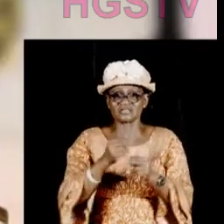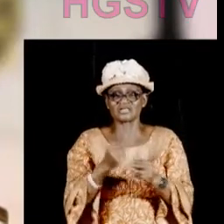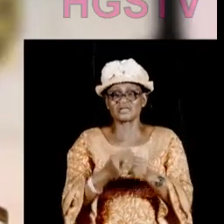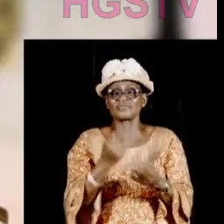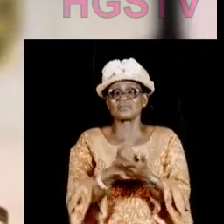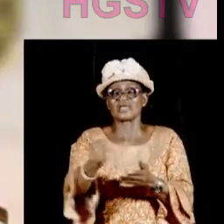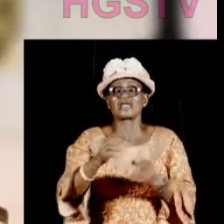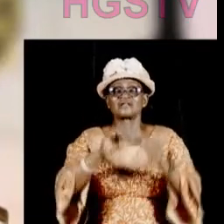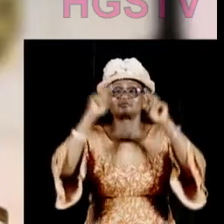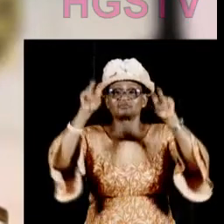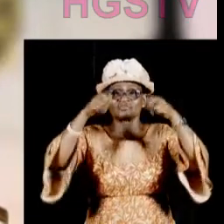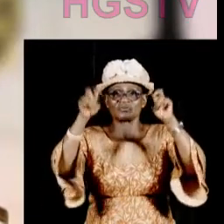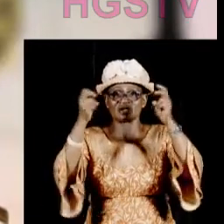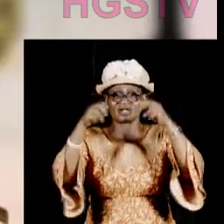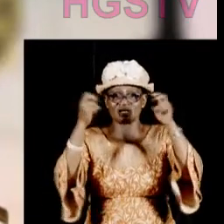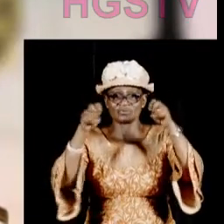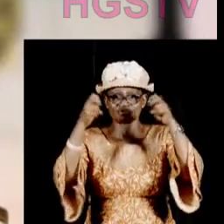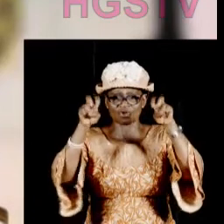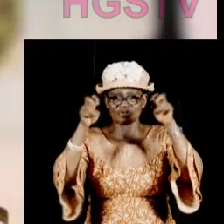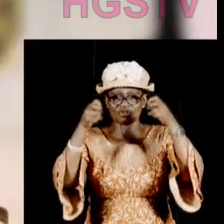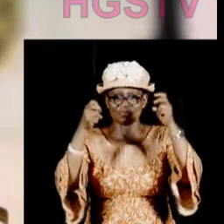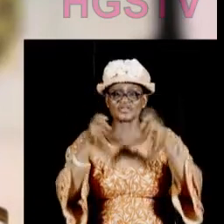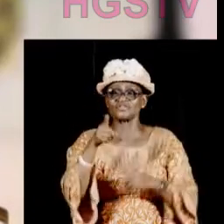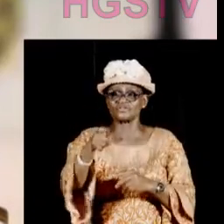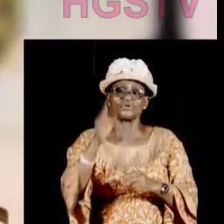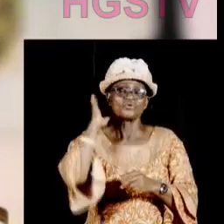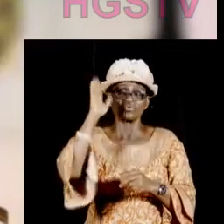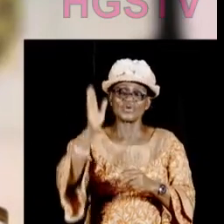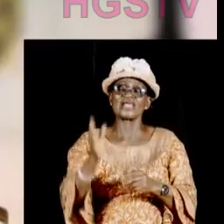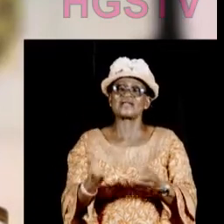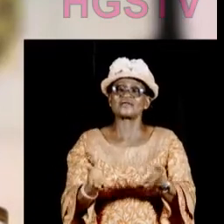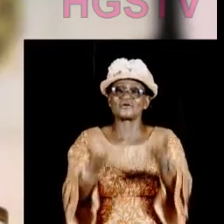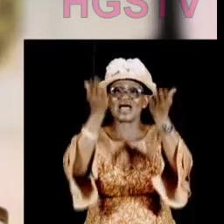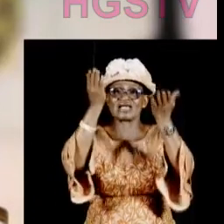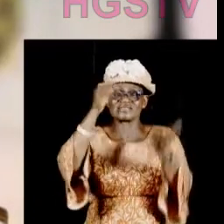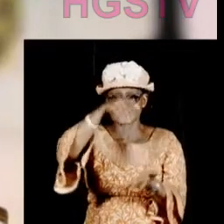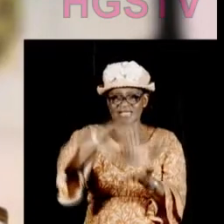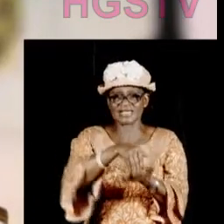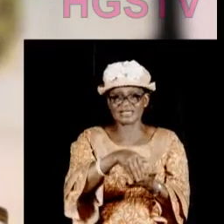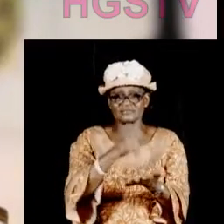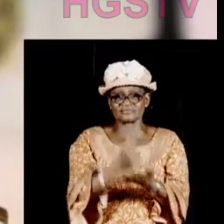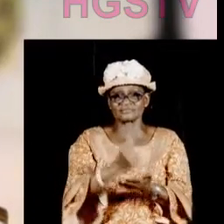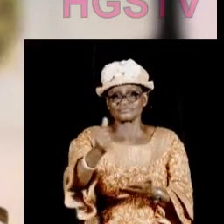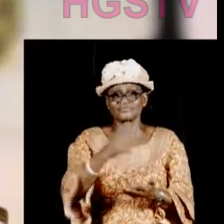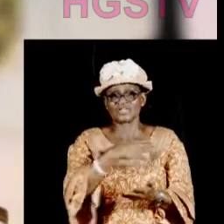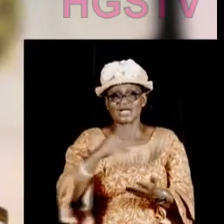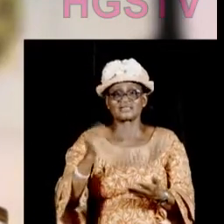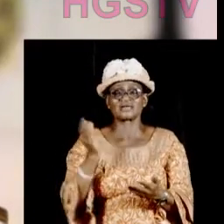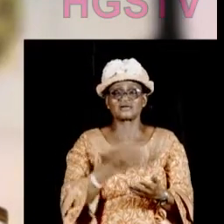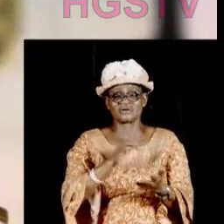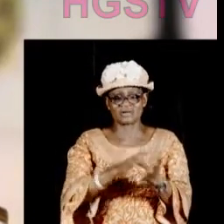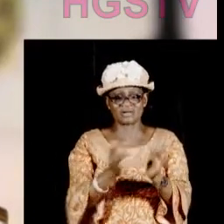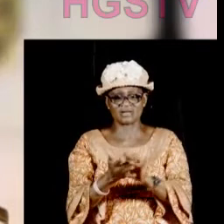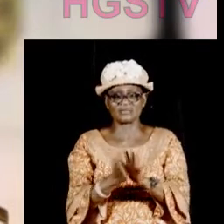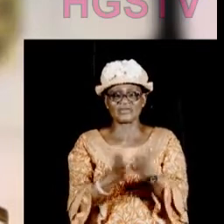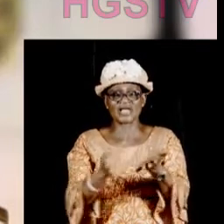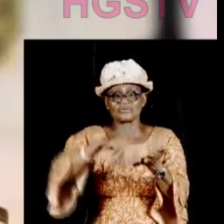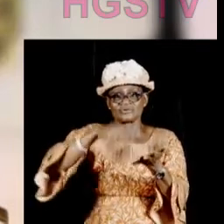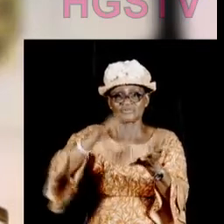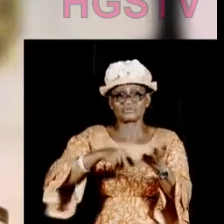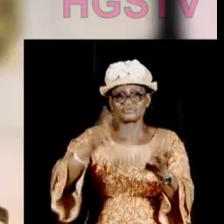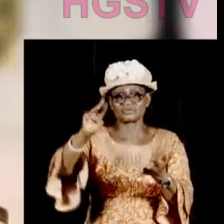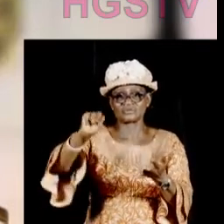today is you will rise again. You will rise again. And our text is from Micah chapter